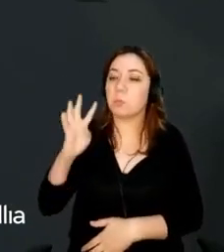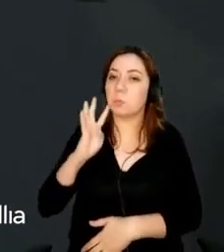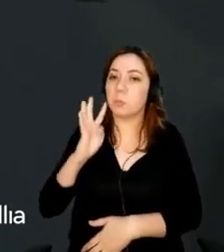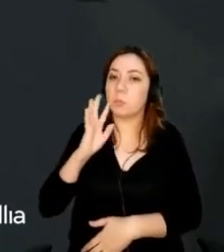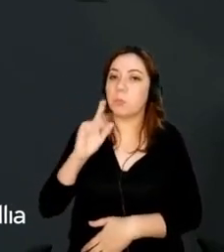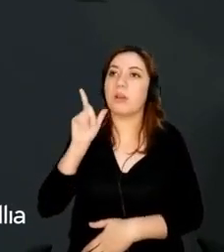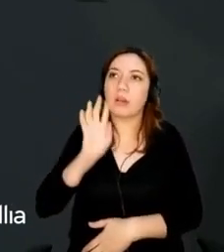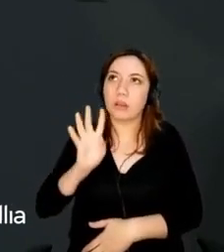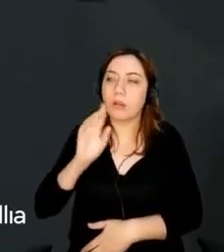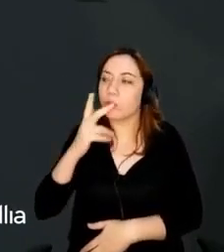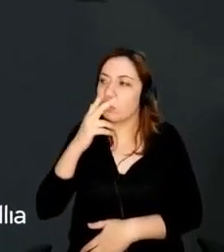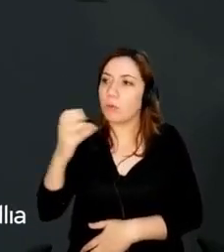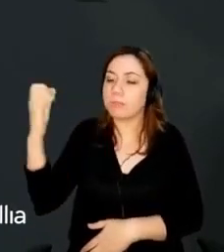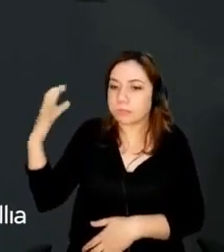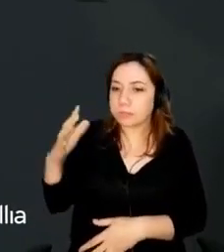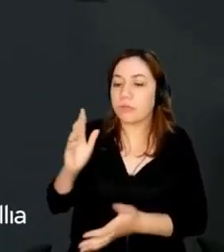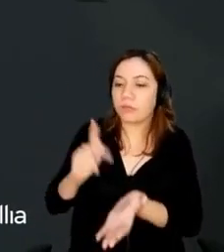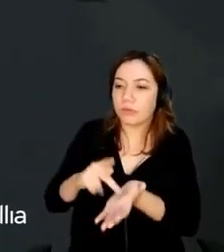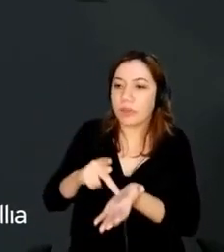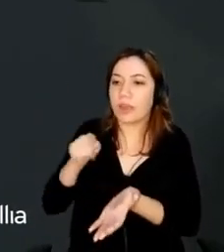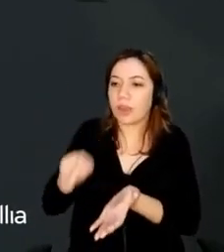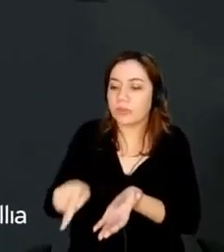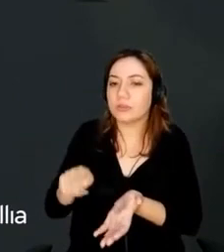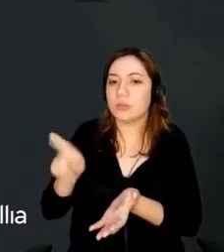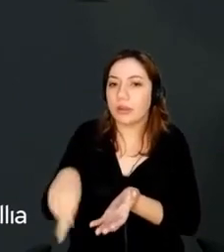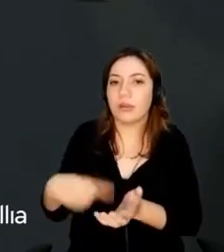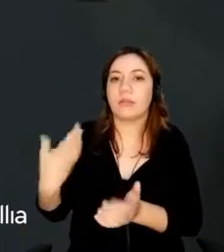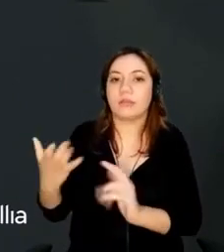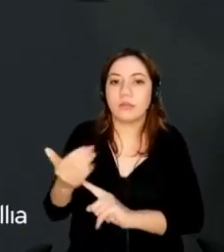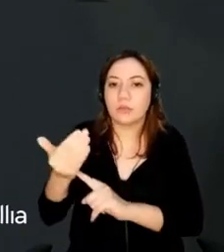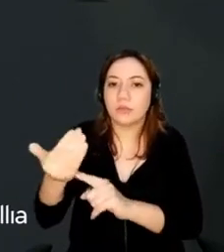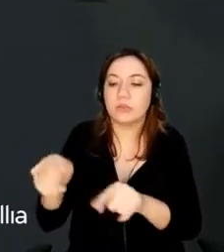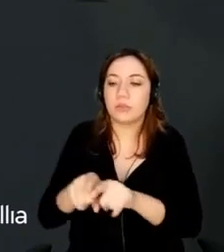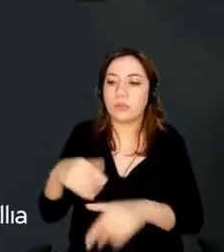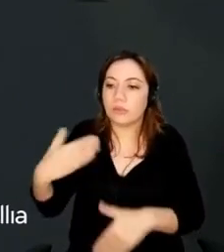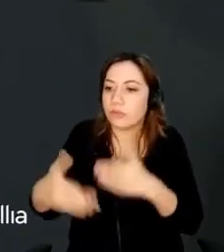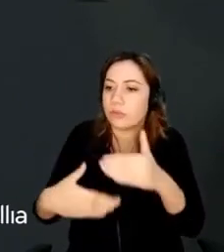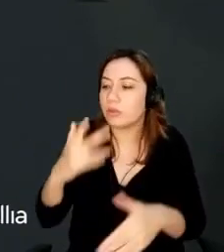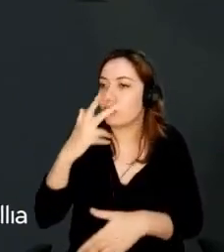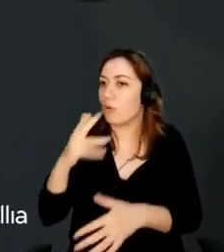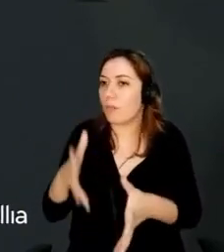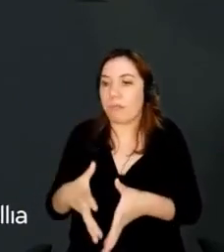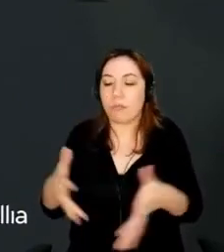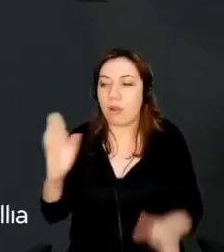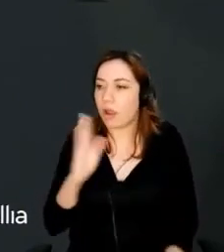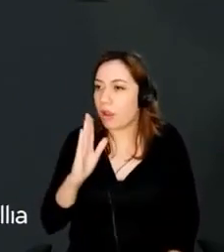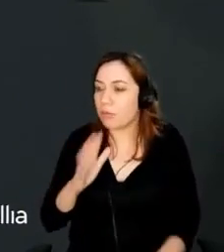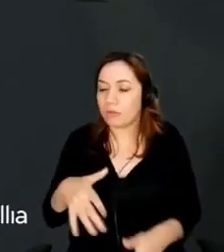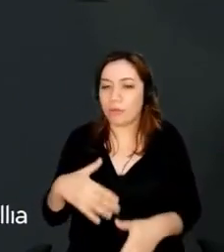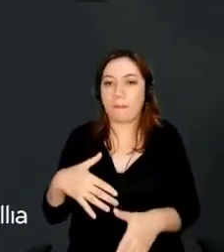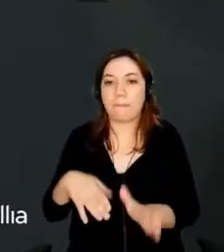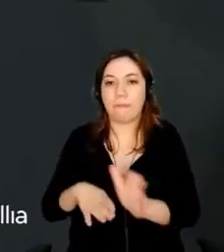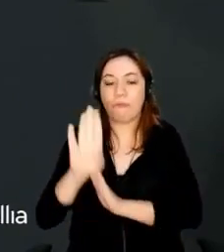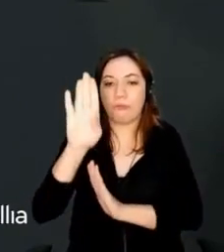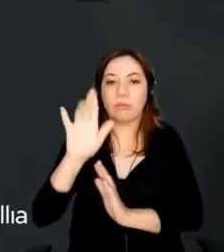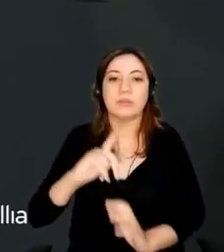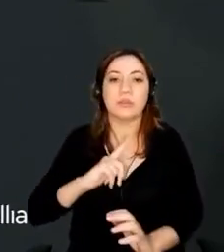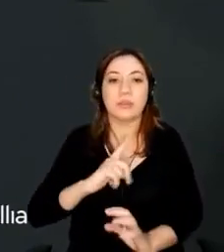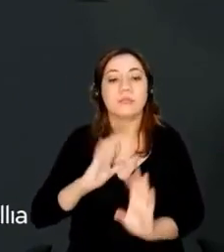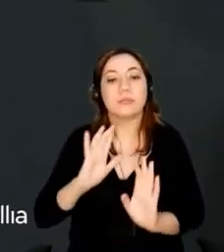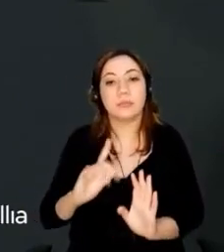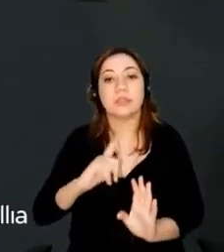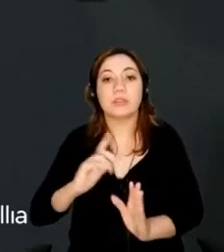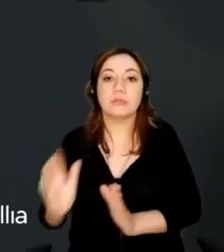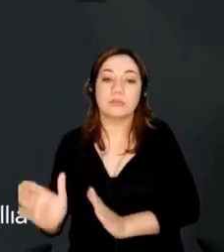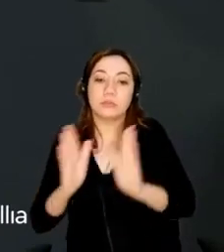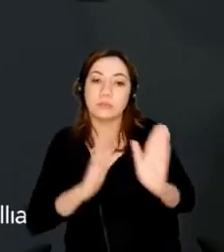see the technology and see the evolution and how fast and rapidly it's growing. The other way that I think is really important to